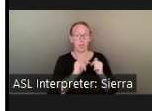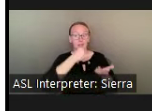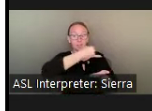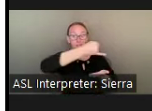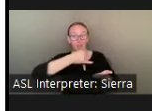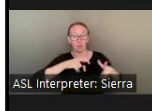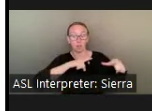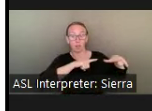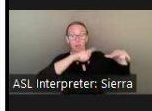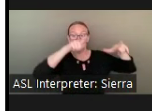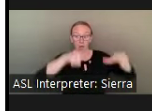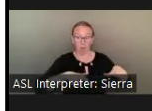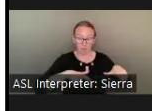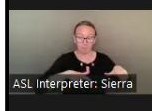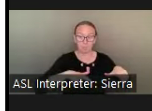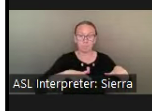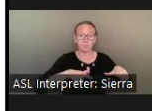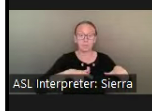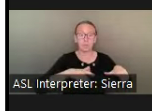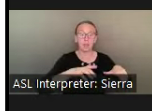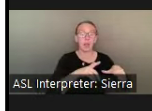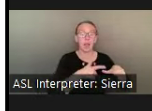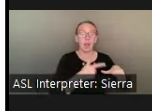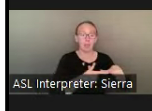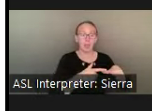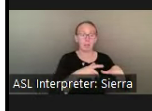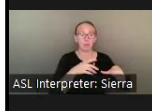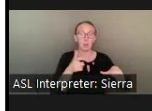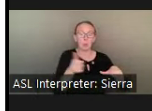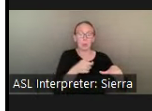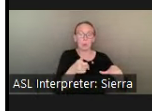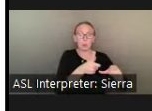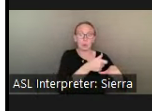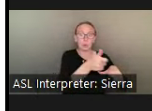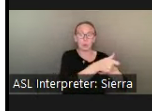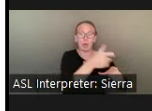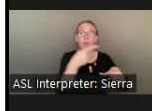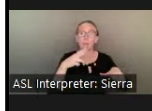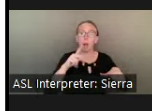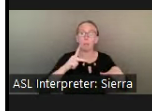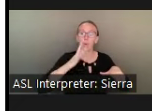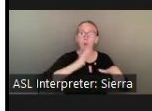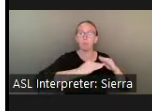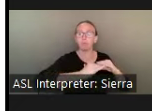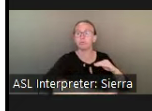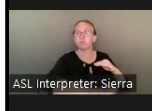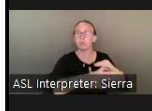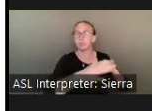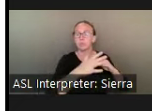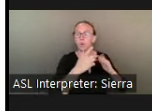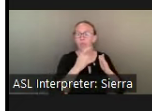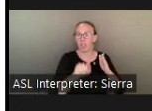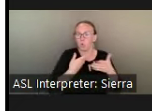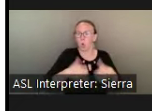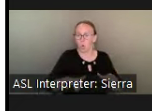and then you spray away the pulp you don't want. So everything under the stencil stays. And then you can take that and you press it up against your other flat